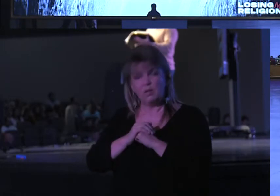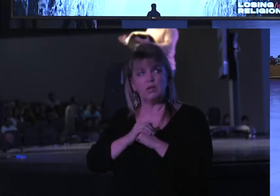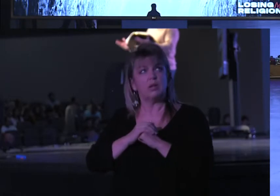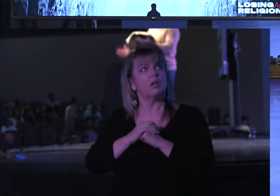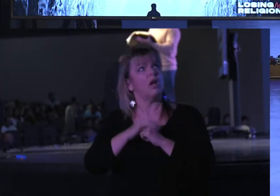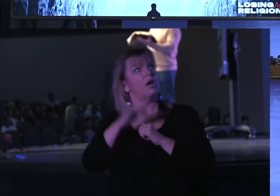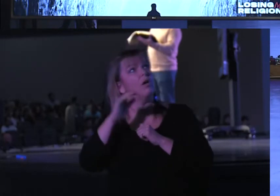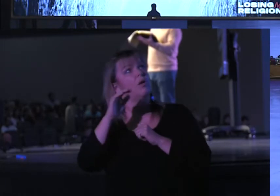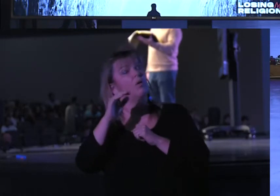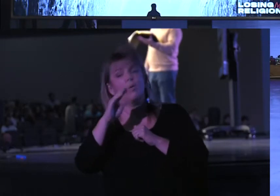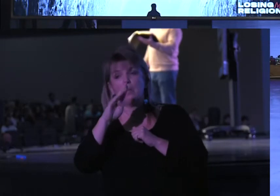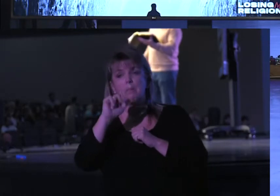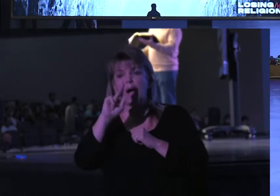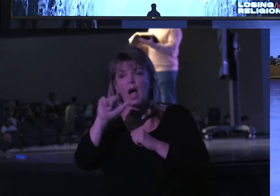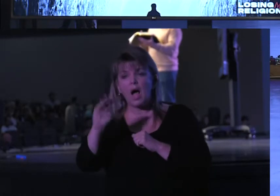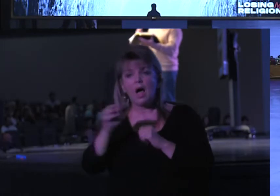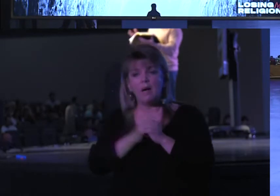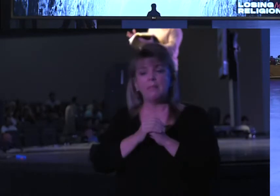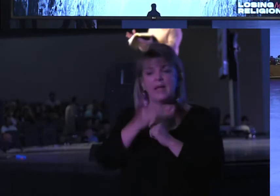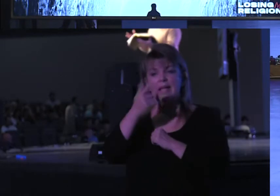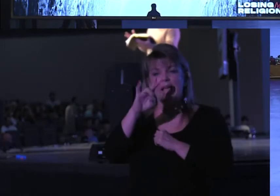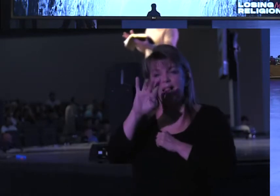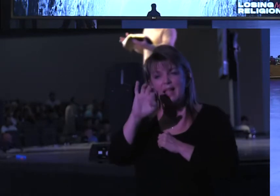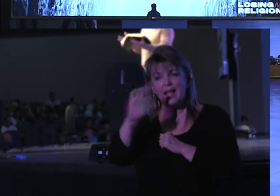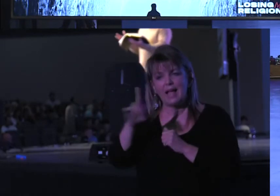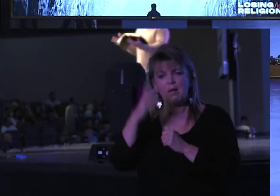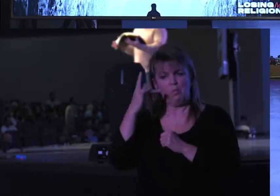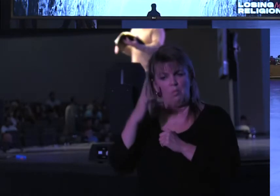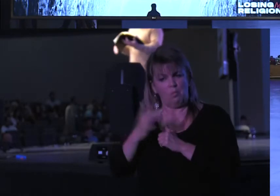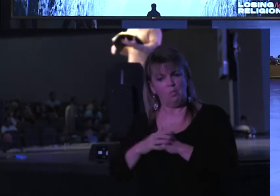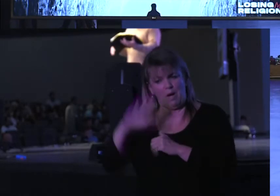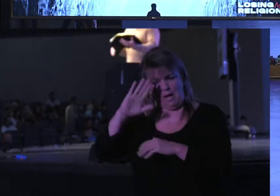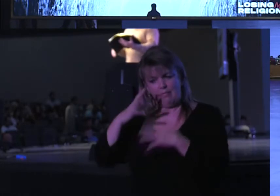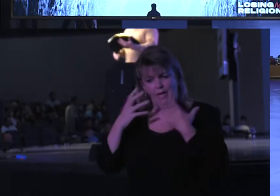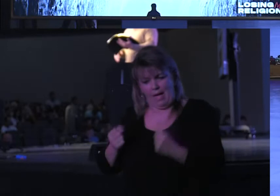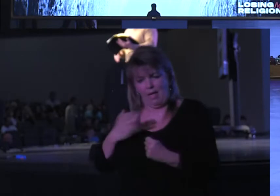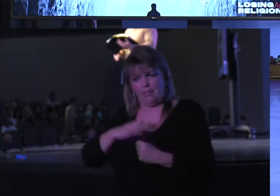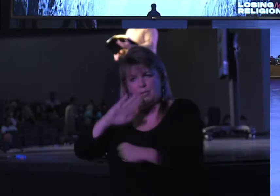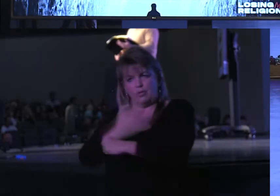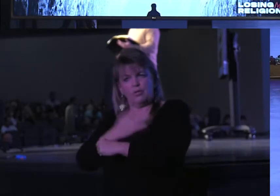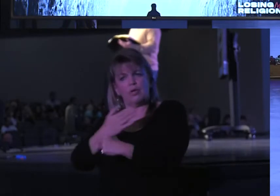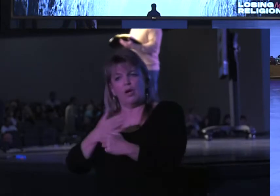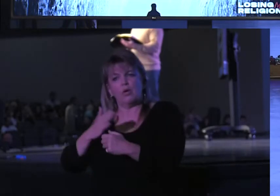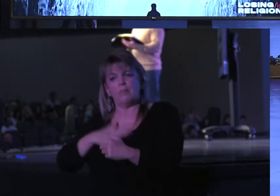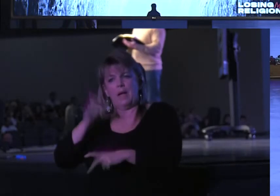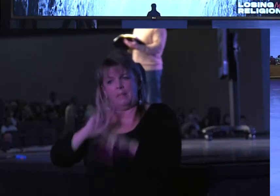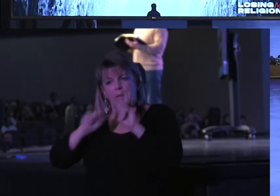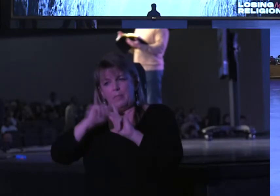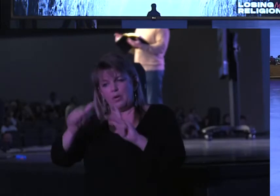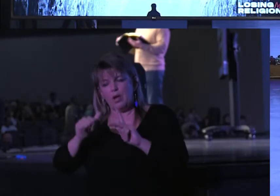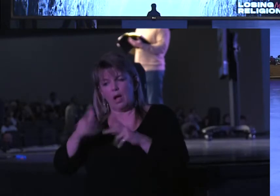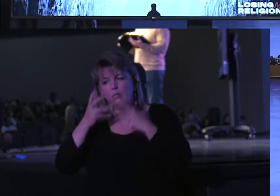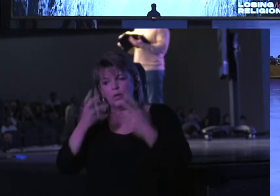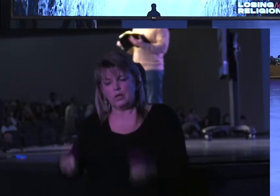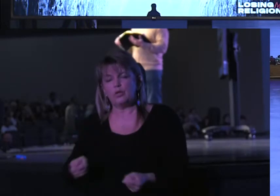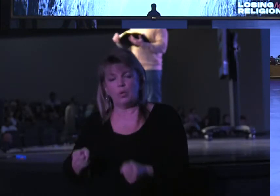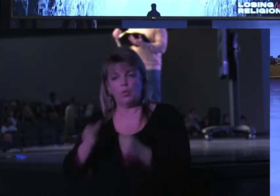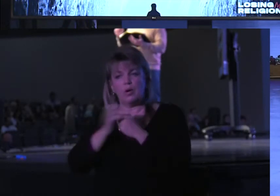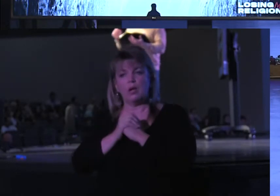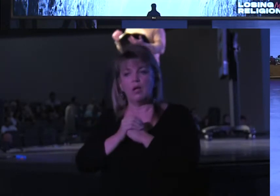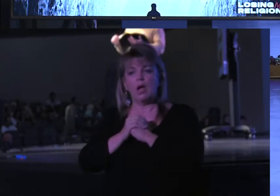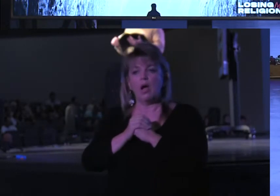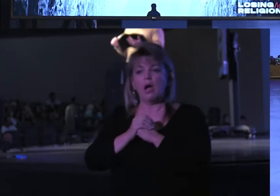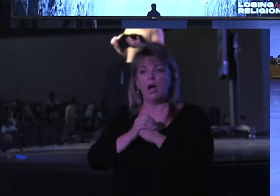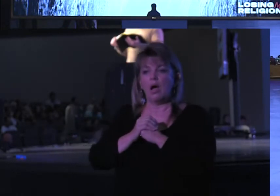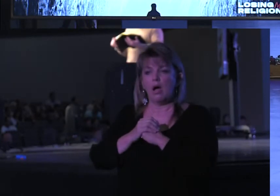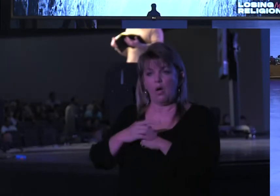Is there no physician there? Why then has the health of the daughter of my people not been restored? Now listen to this tension. Oh, that